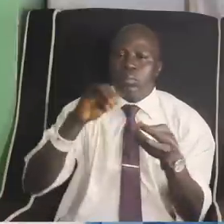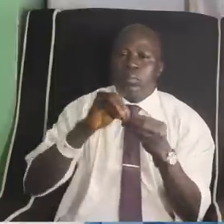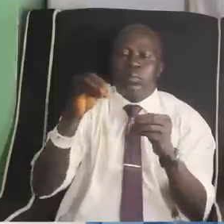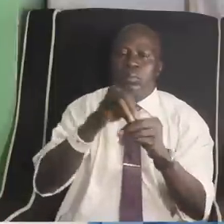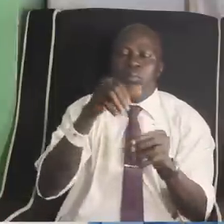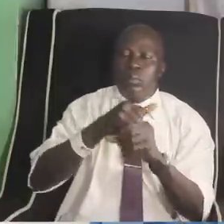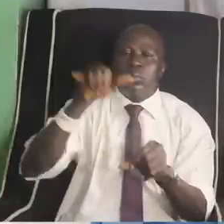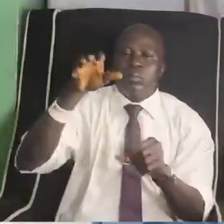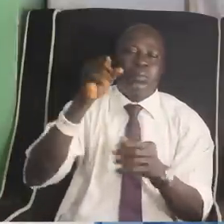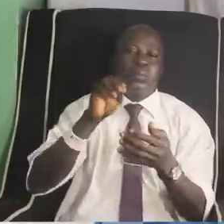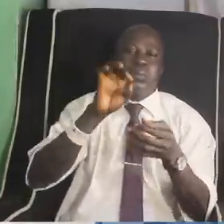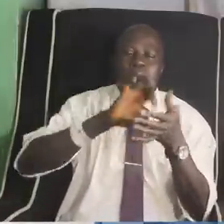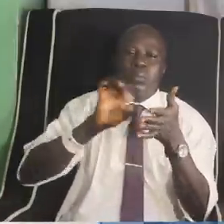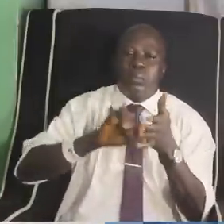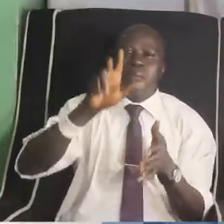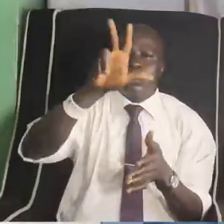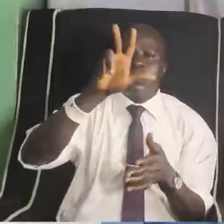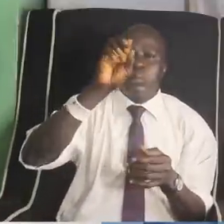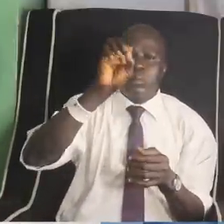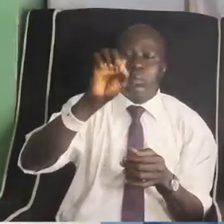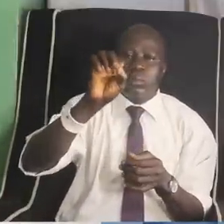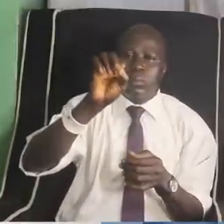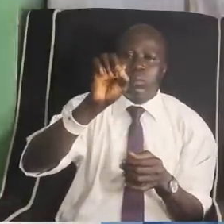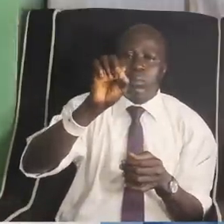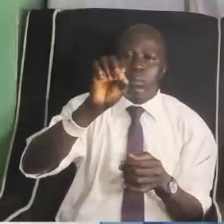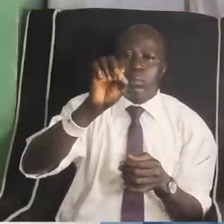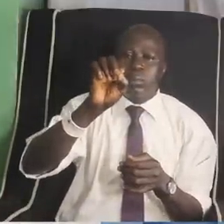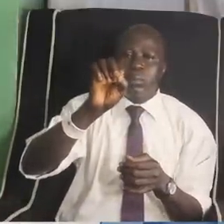here. Write the number. Write the account number.